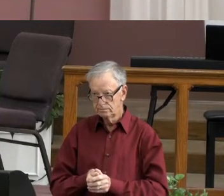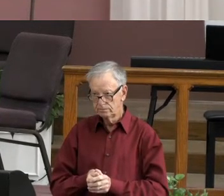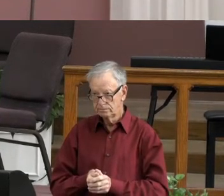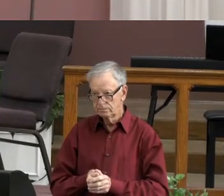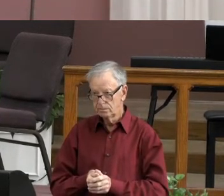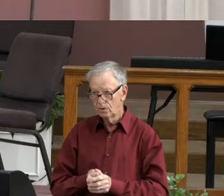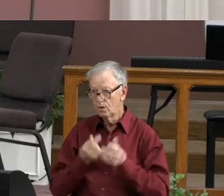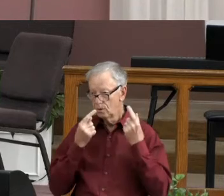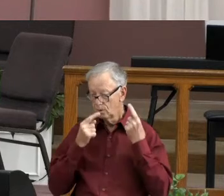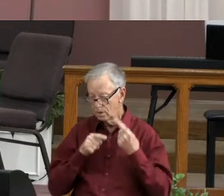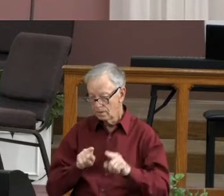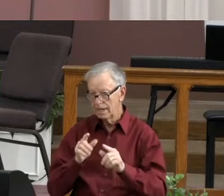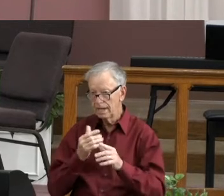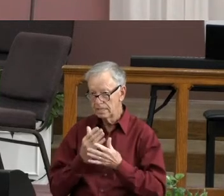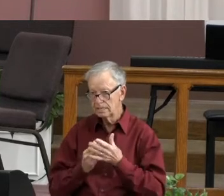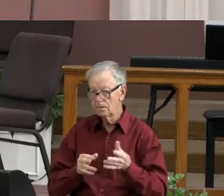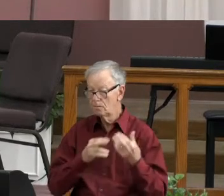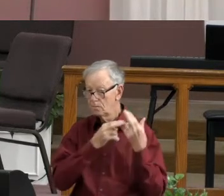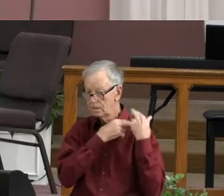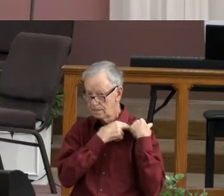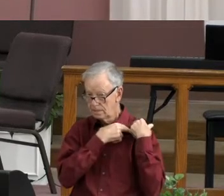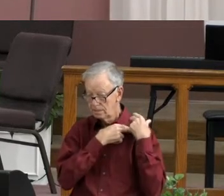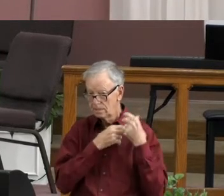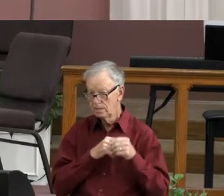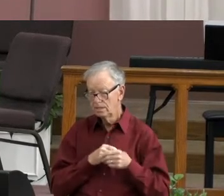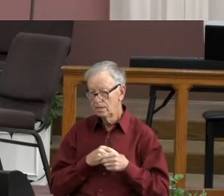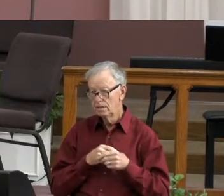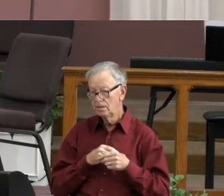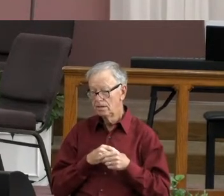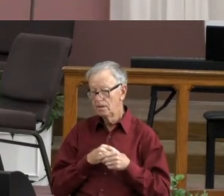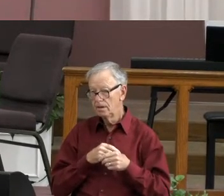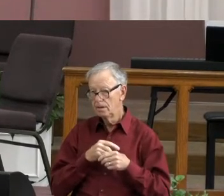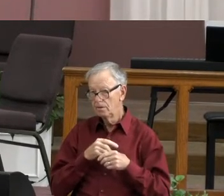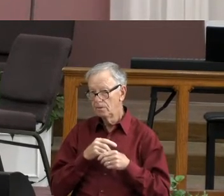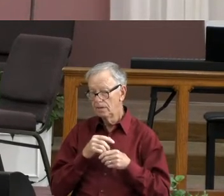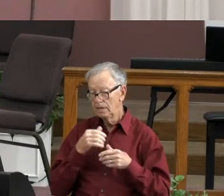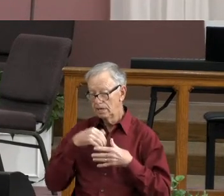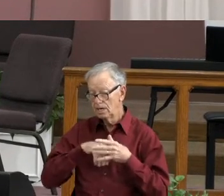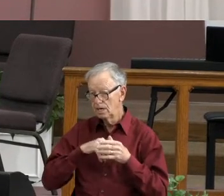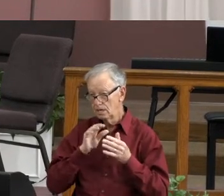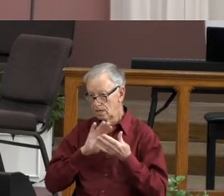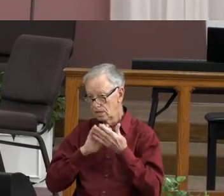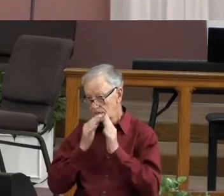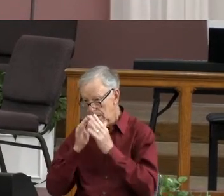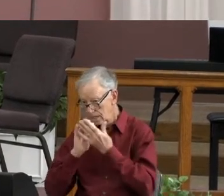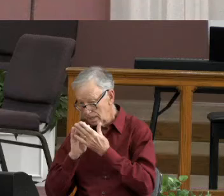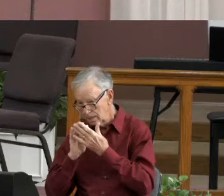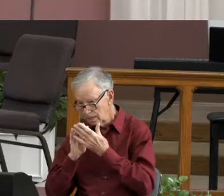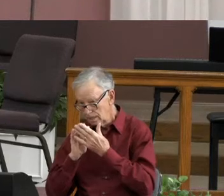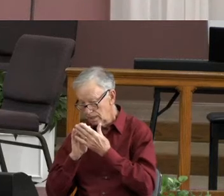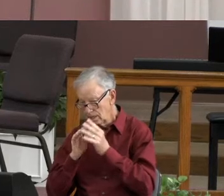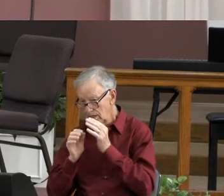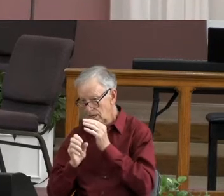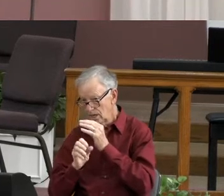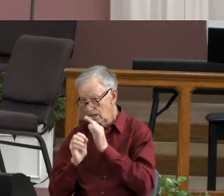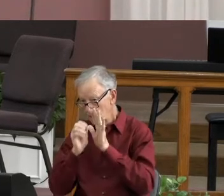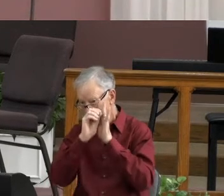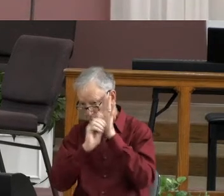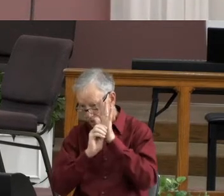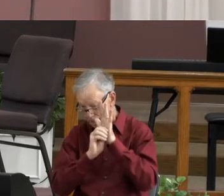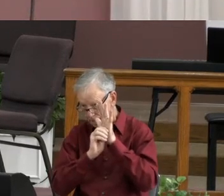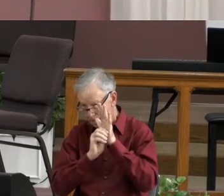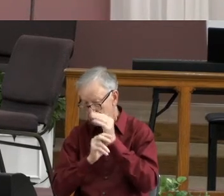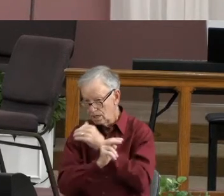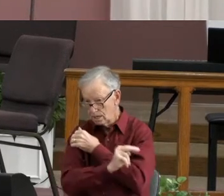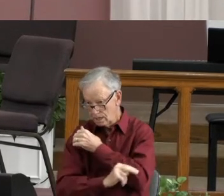And while we do have some responsibilities relating to our community, to our state, and to our nation, our